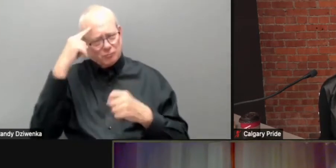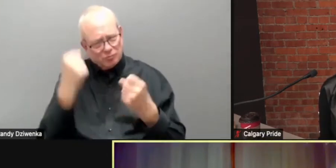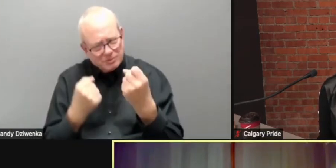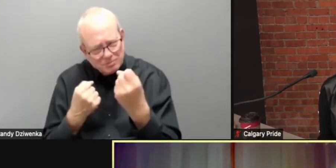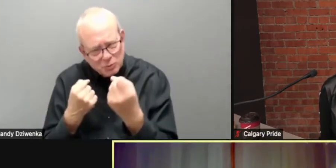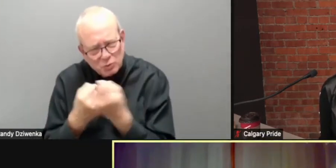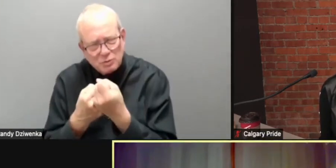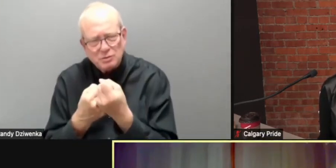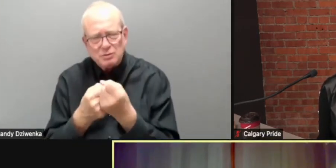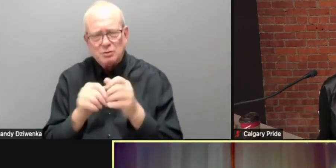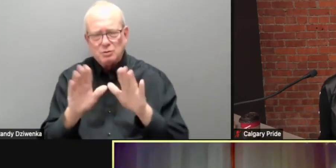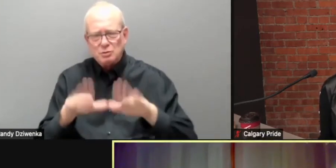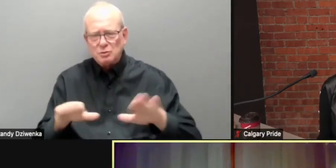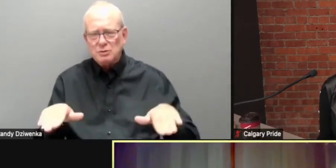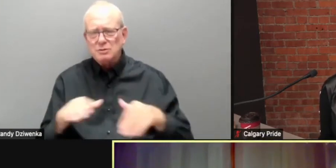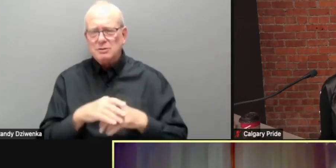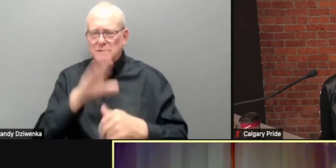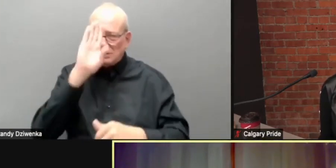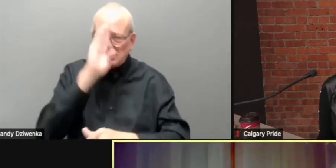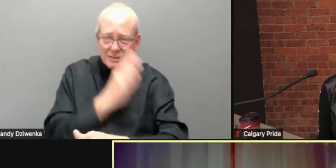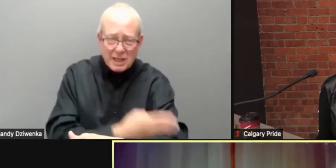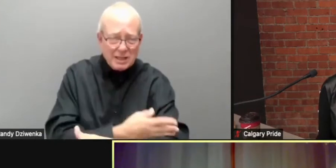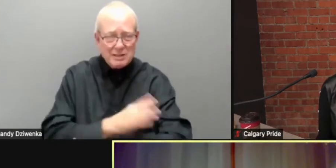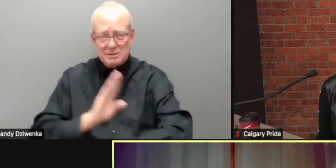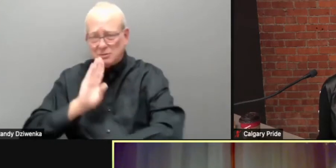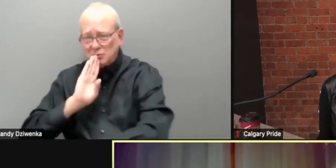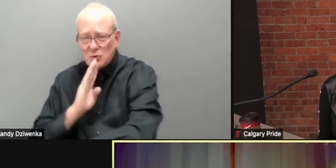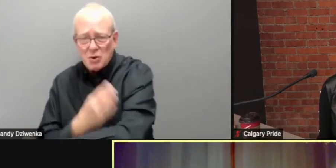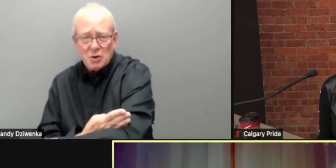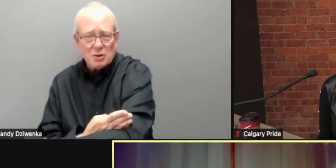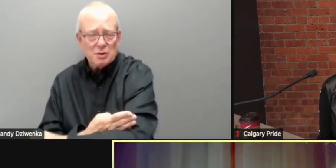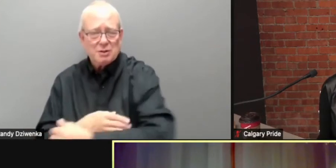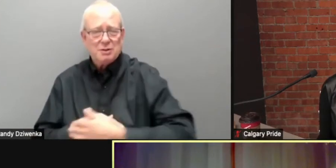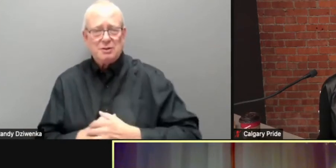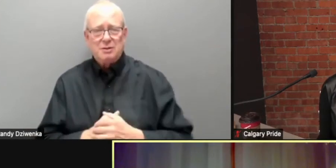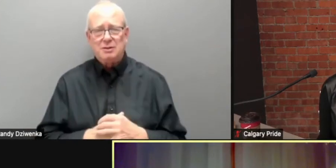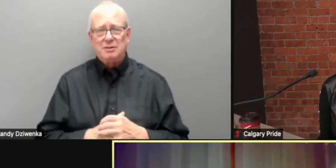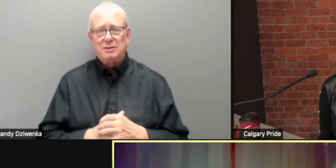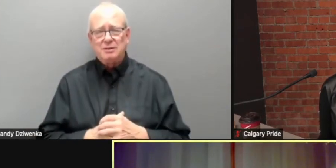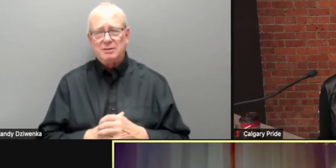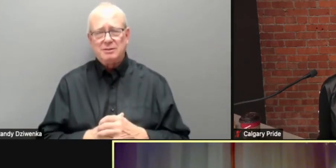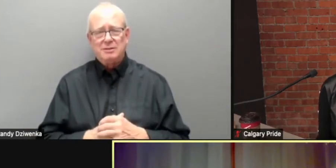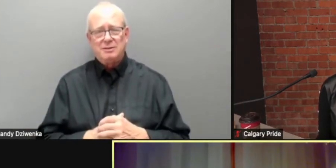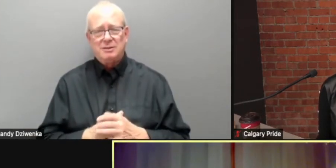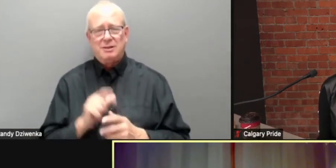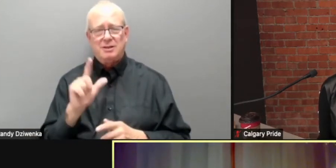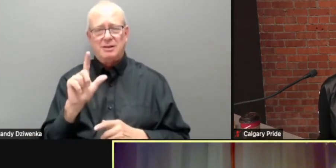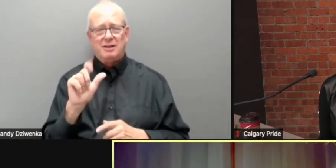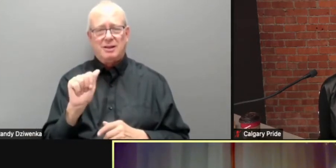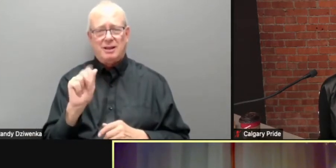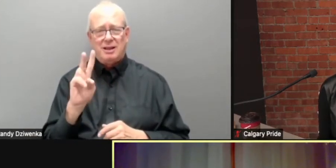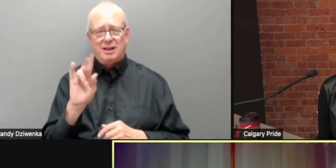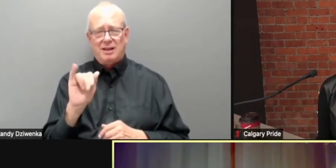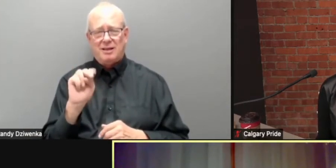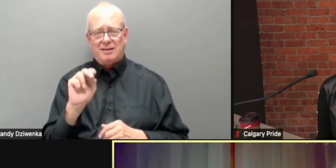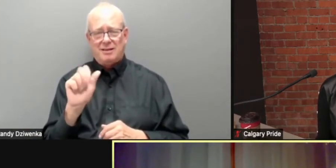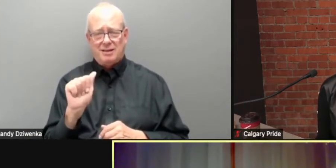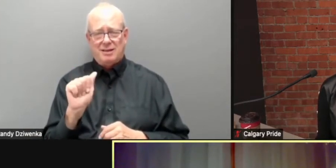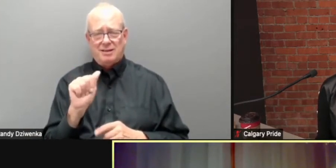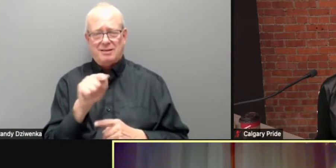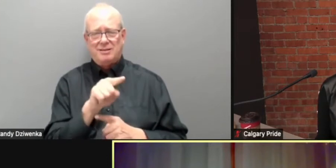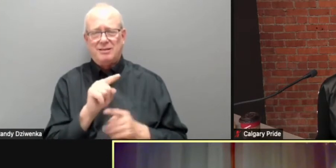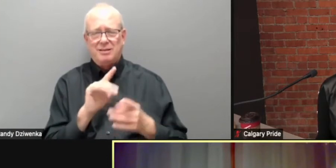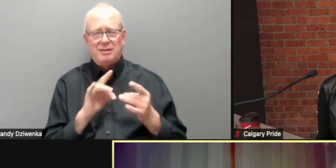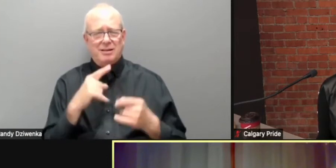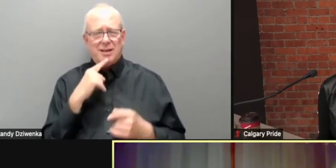And I felt like I got the freedom more than Amrit. I was a bird trapped in a little cage. And then